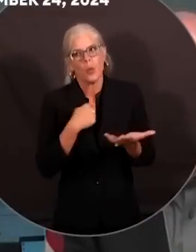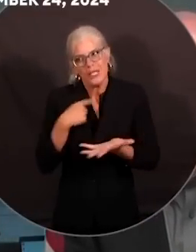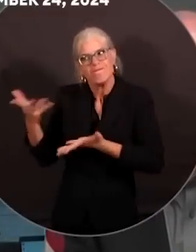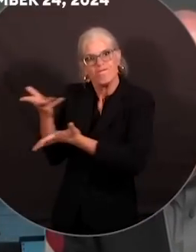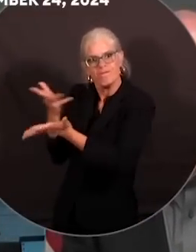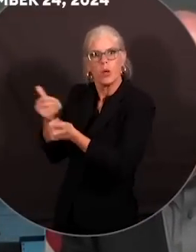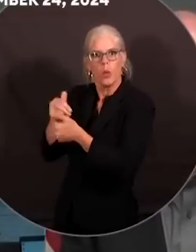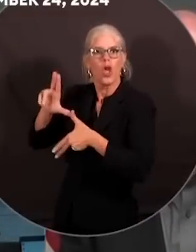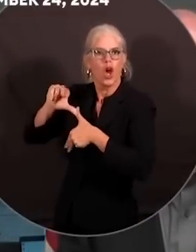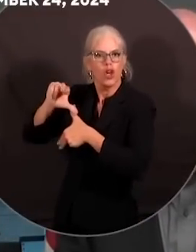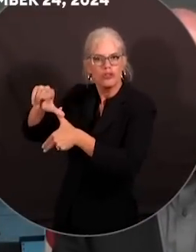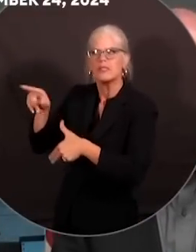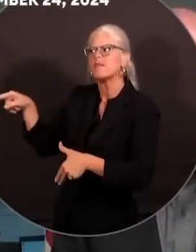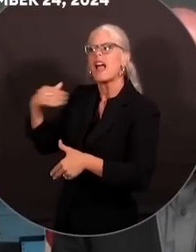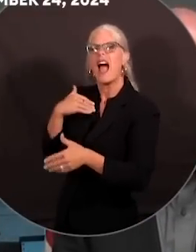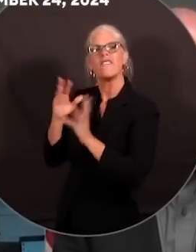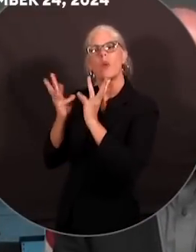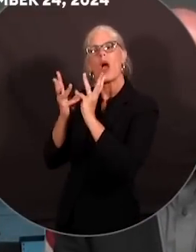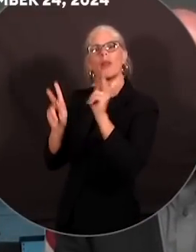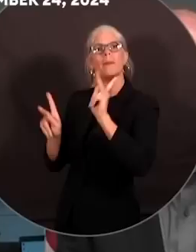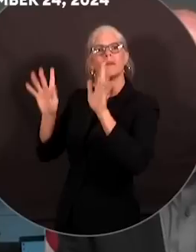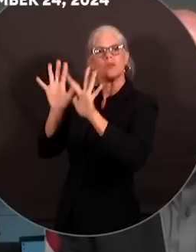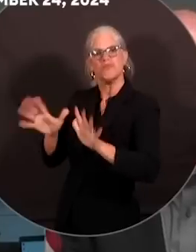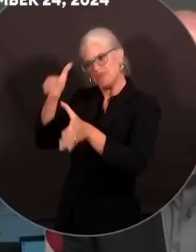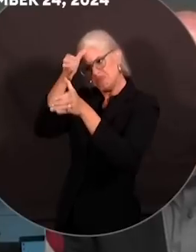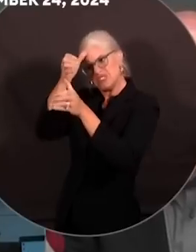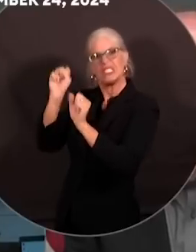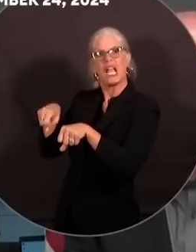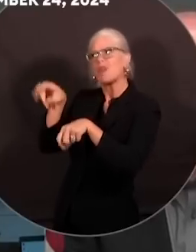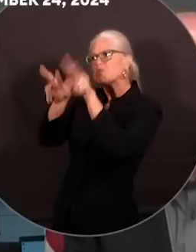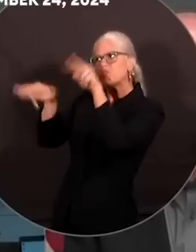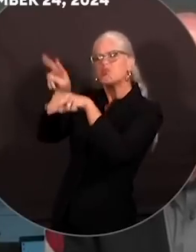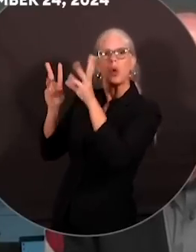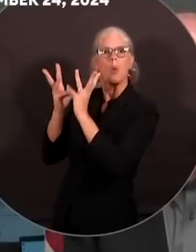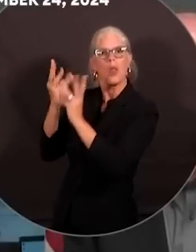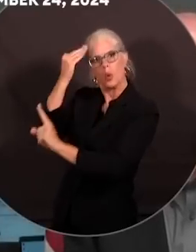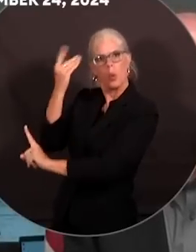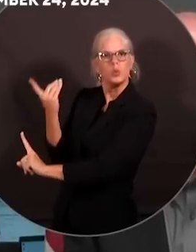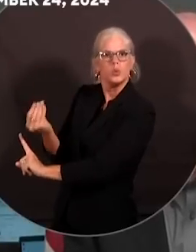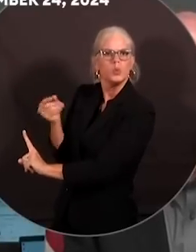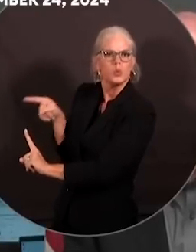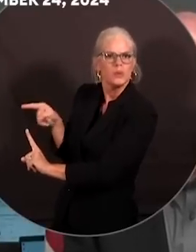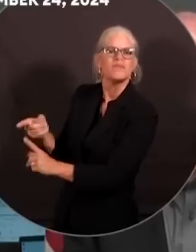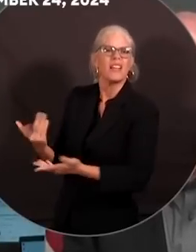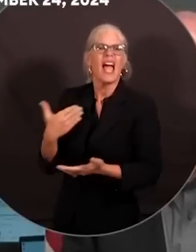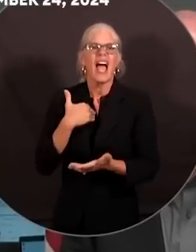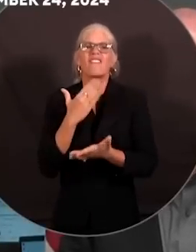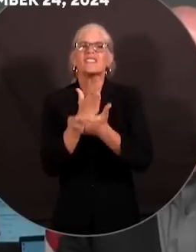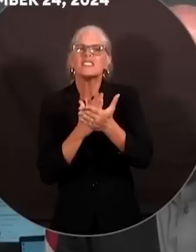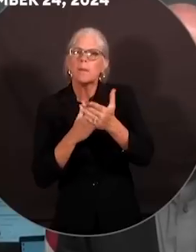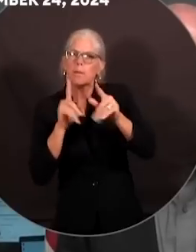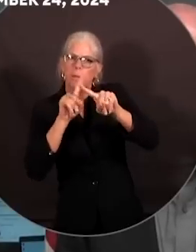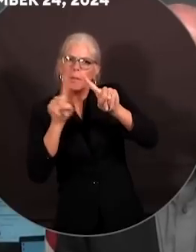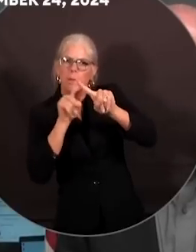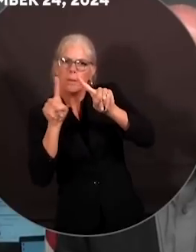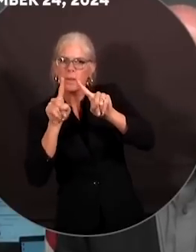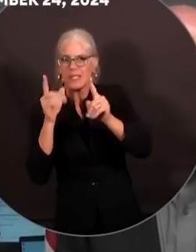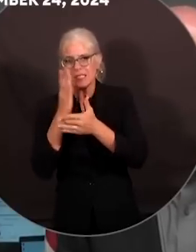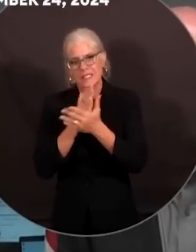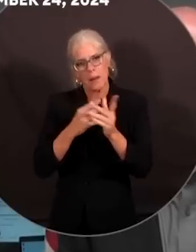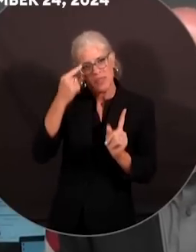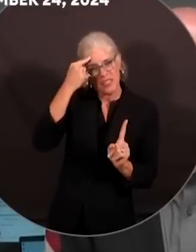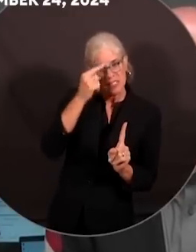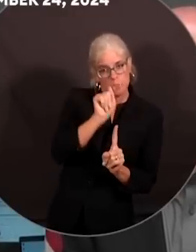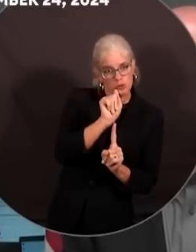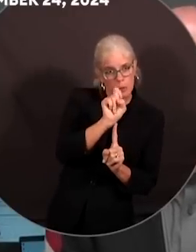meteorologists looking at all the model runs. There is some variation in terms of intensity, ranging from tropical storm to Cat 4. I